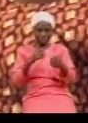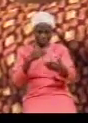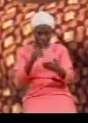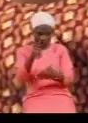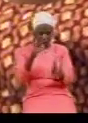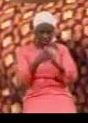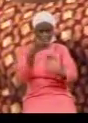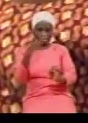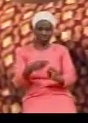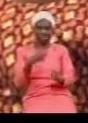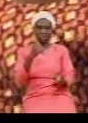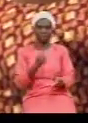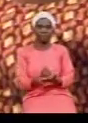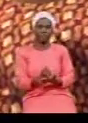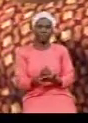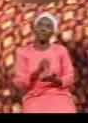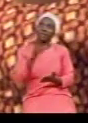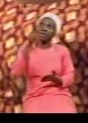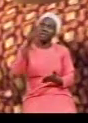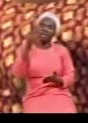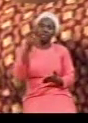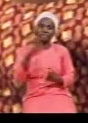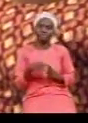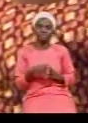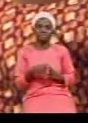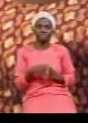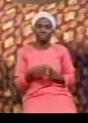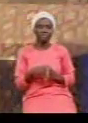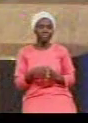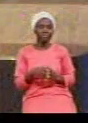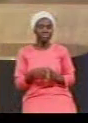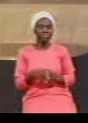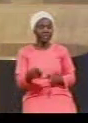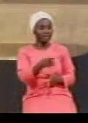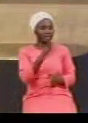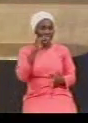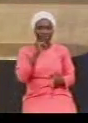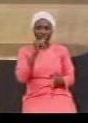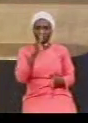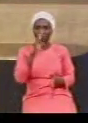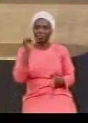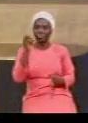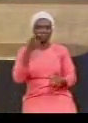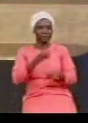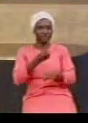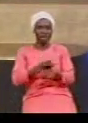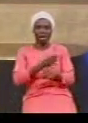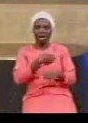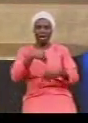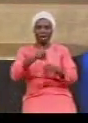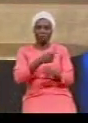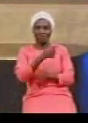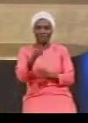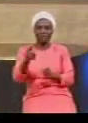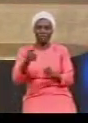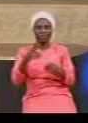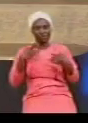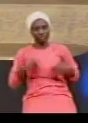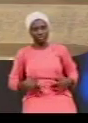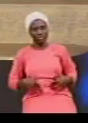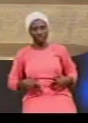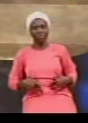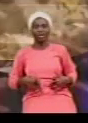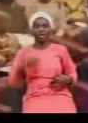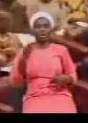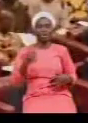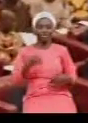you. They will not be so difficult and run you out of the calling God has given you